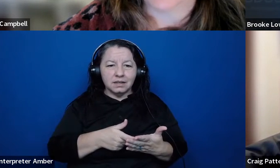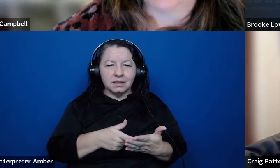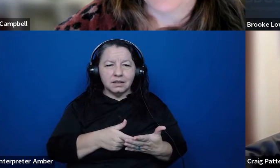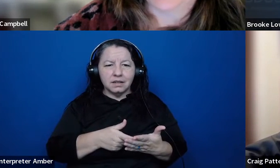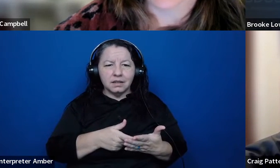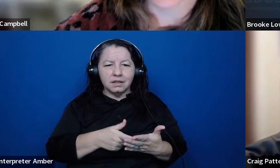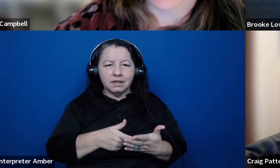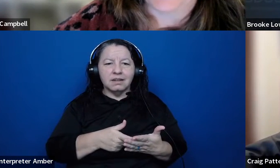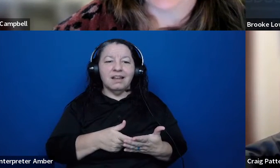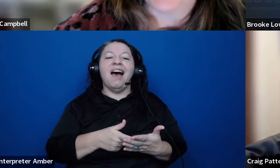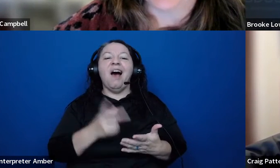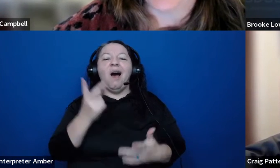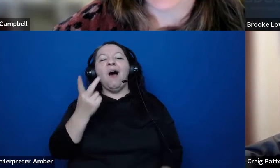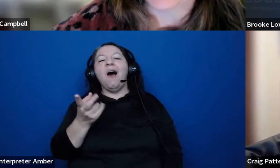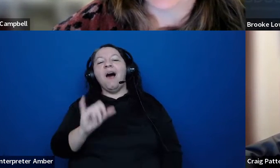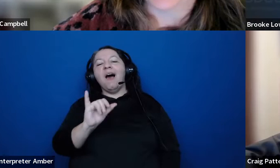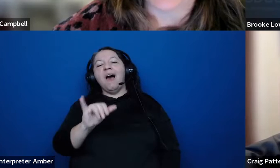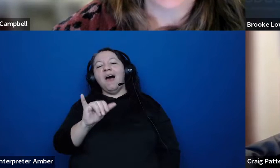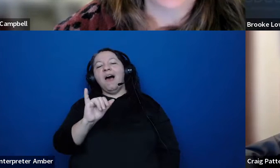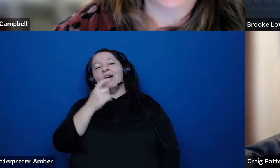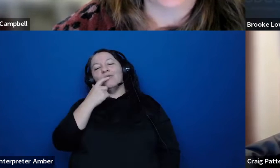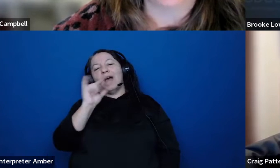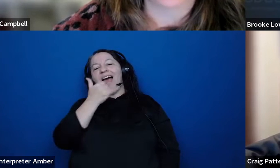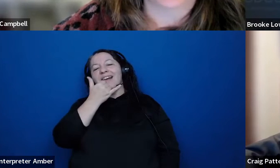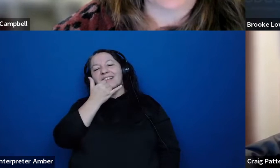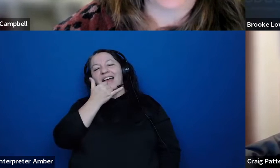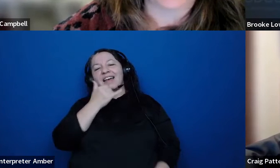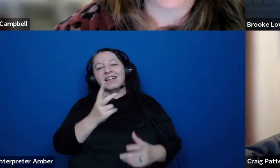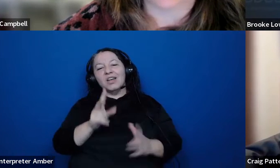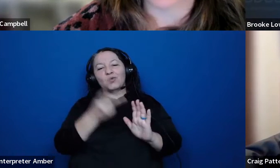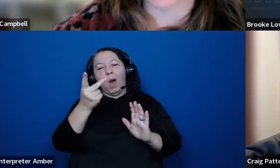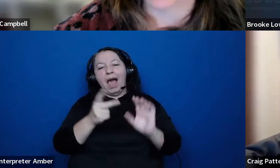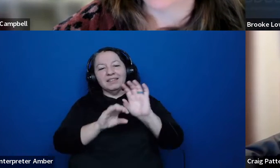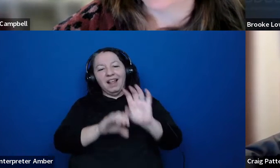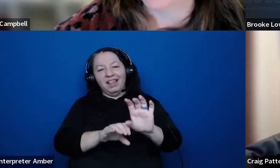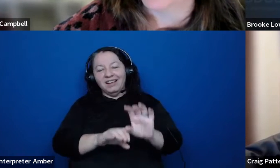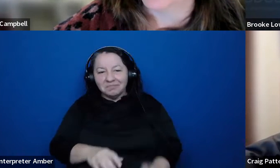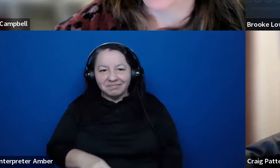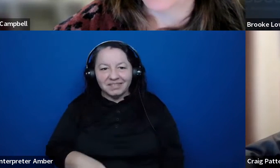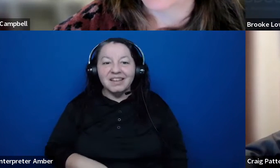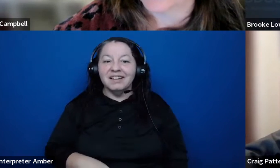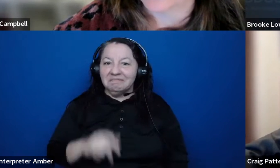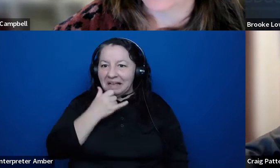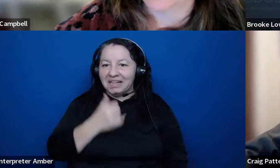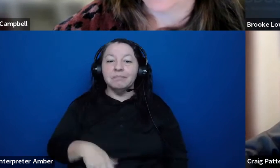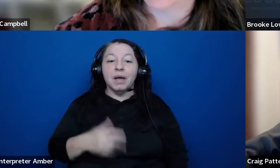some of them in the Lynn County area accidentally. So apologies there, but there are quite a few new